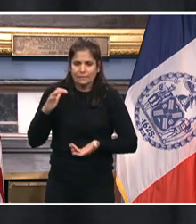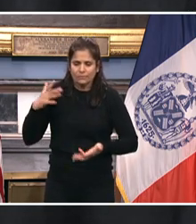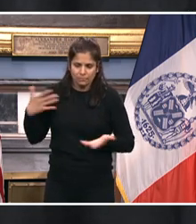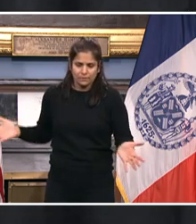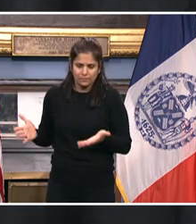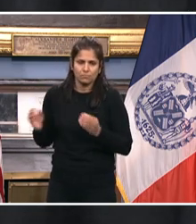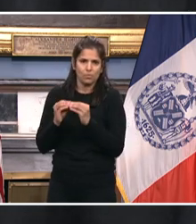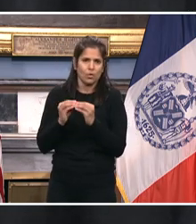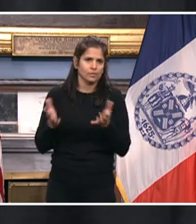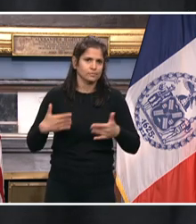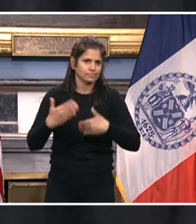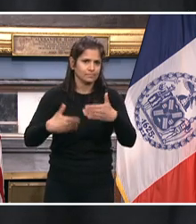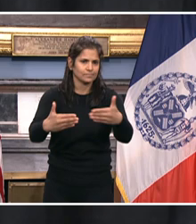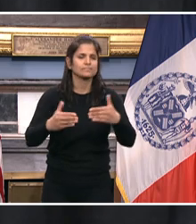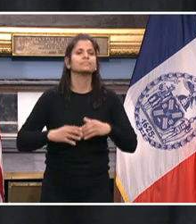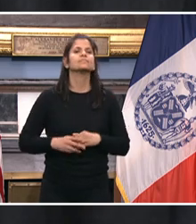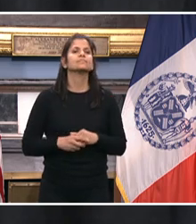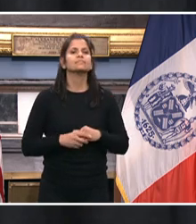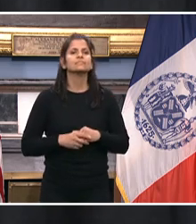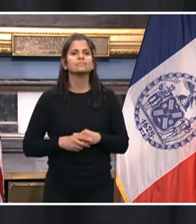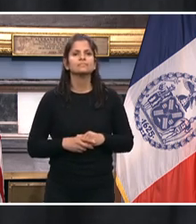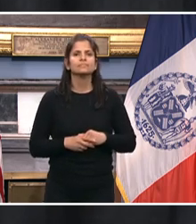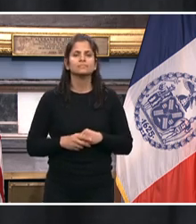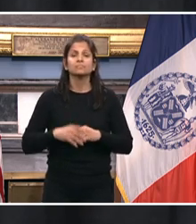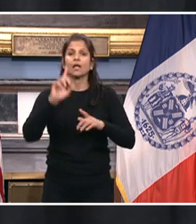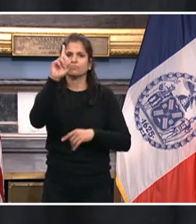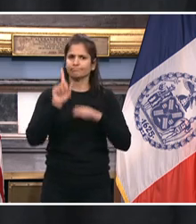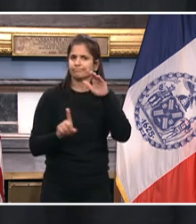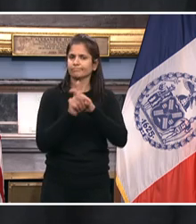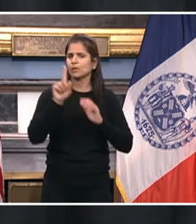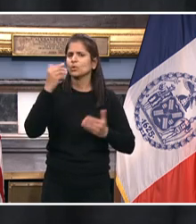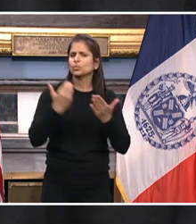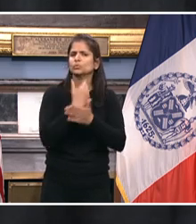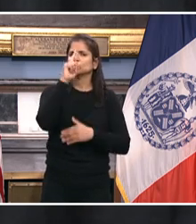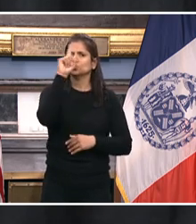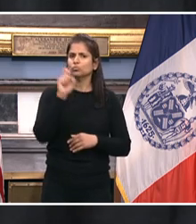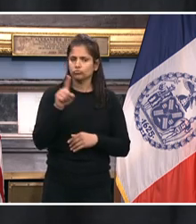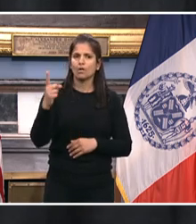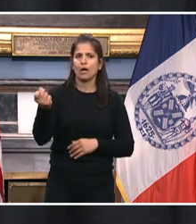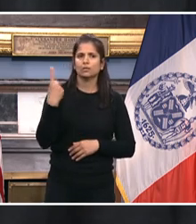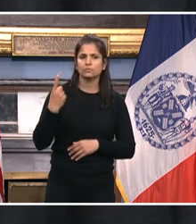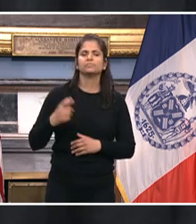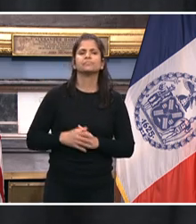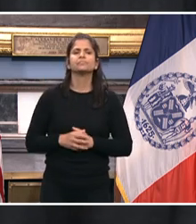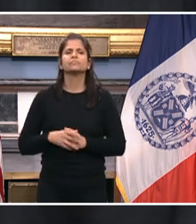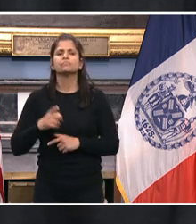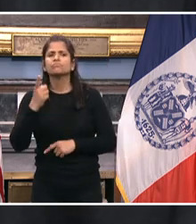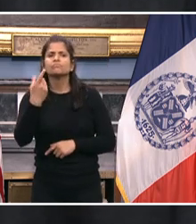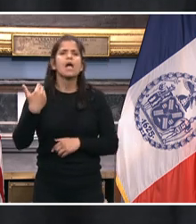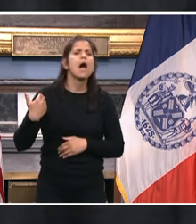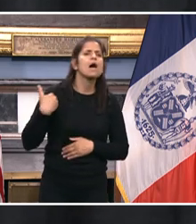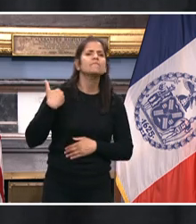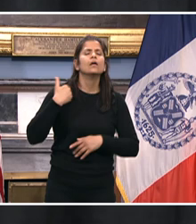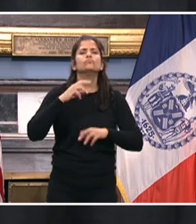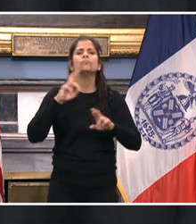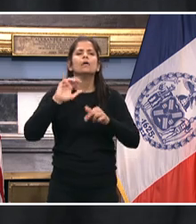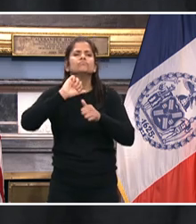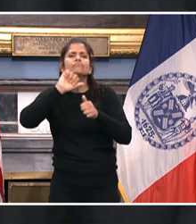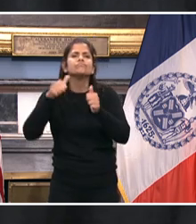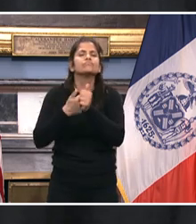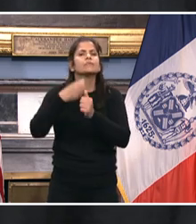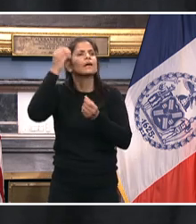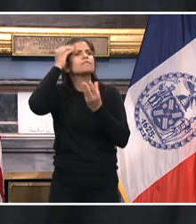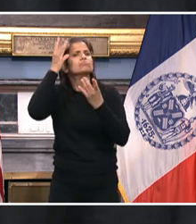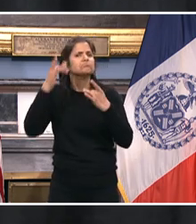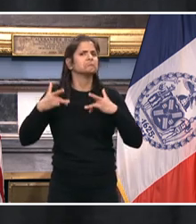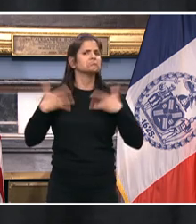happen? Will school return for the school year, and any update on that? Between now and Monday, I'm going to make a final decision with the